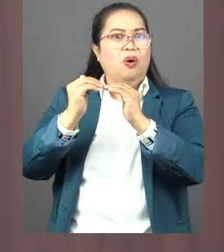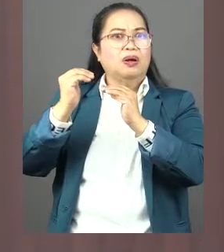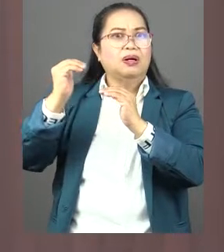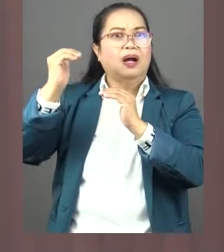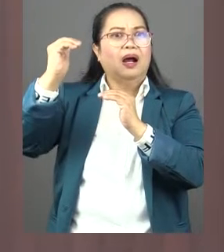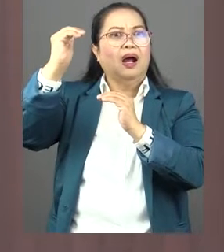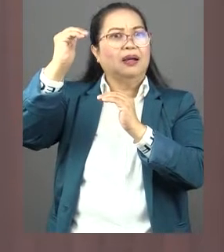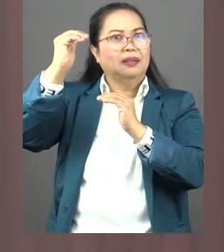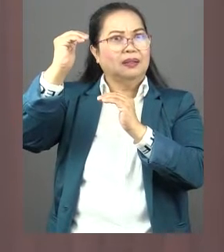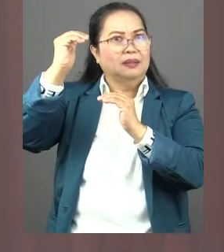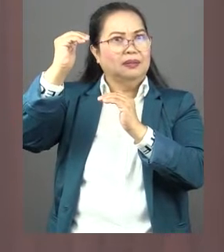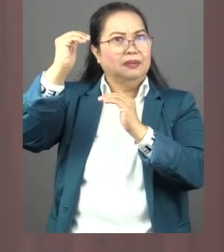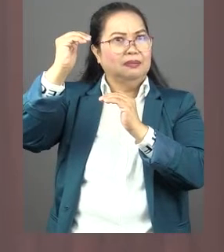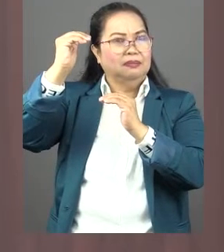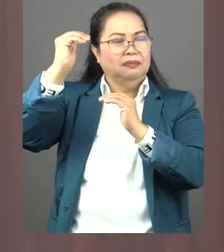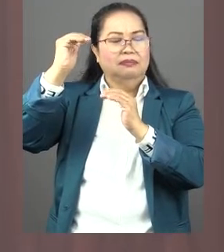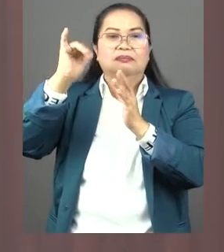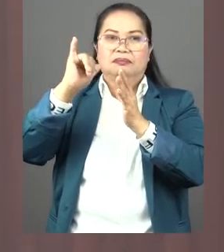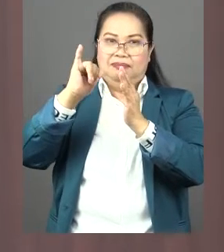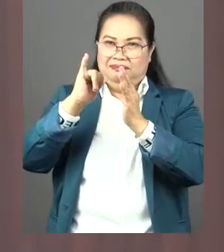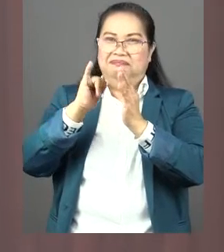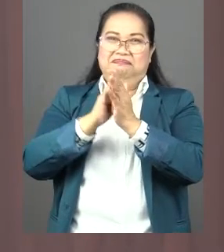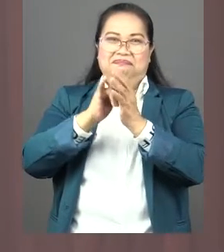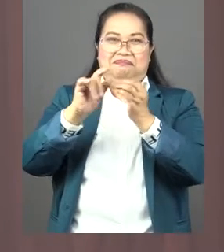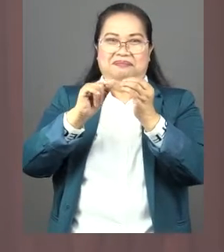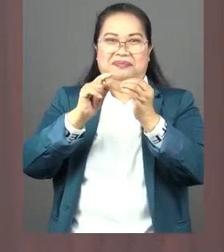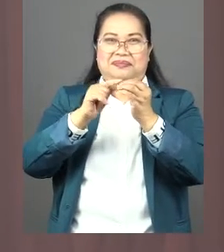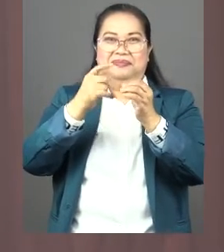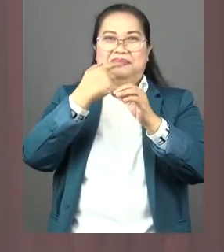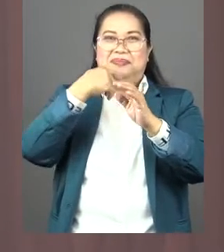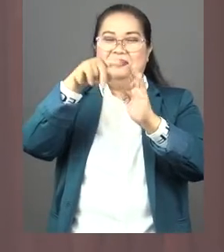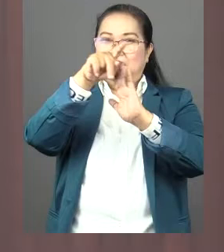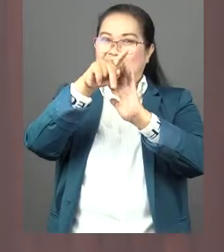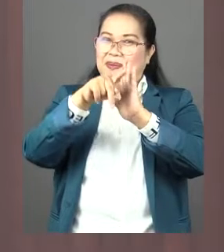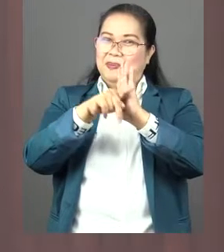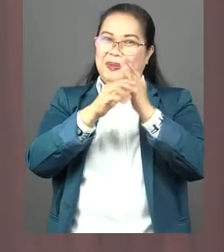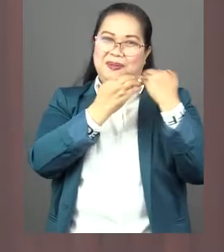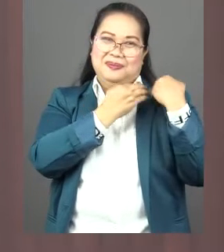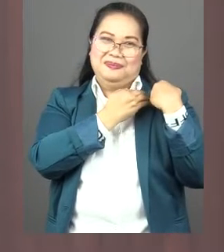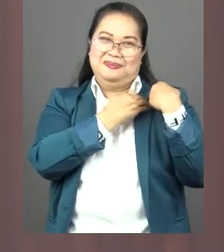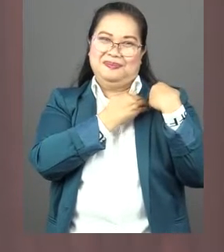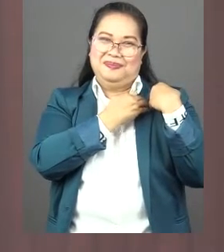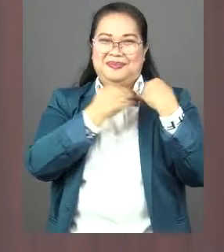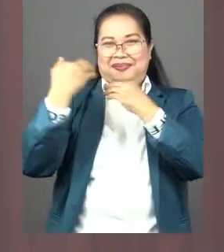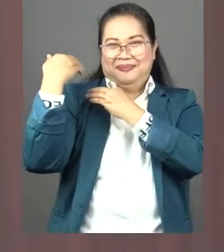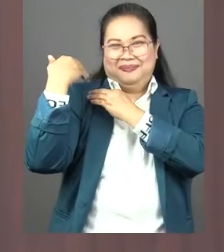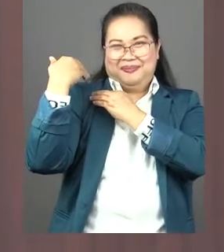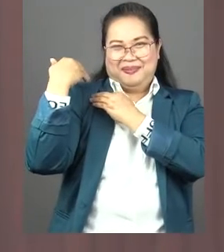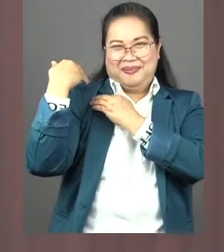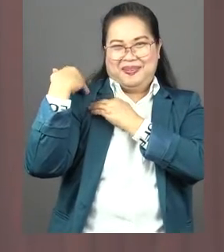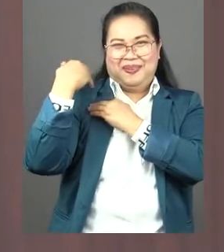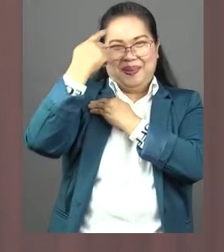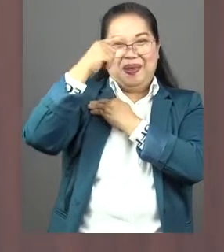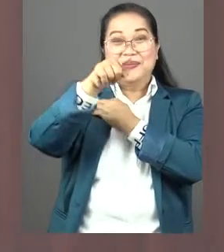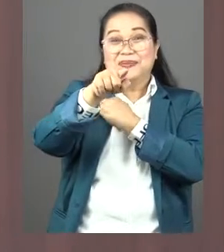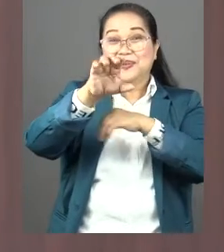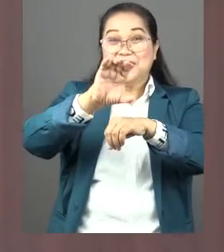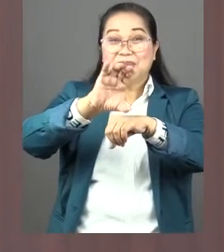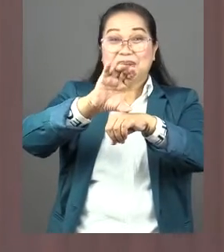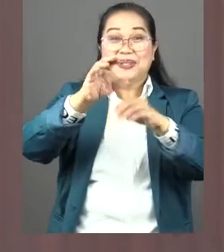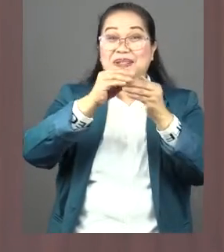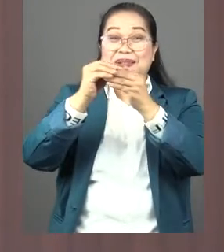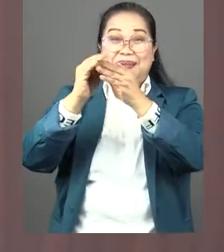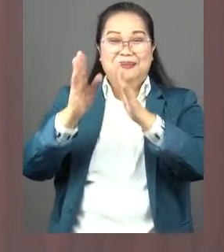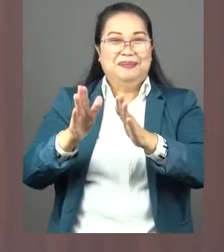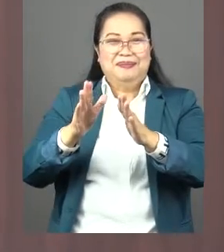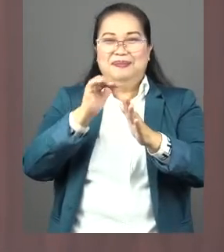more. That comes under the biblical principle of higher responsibility and accountability for church leaders. It's something that comes